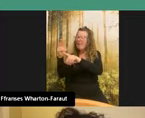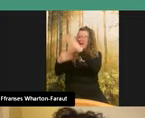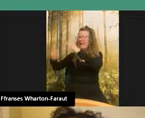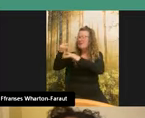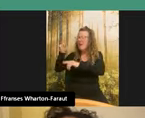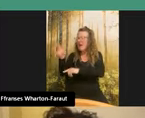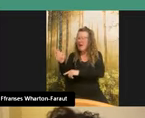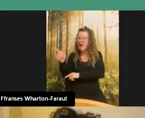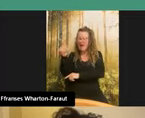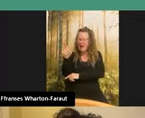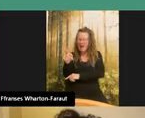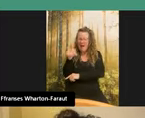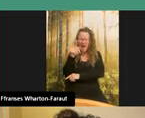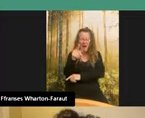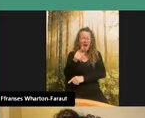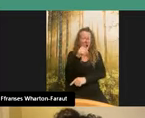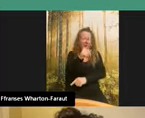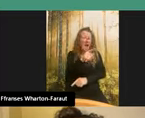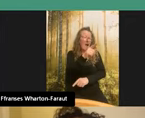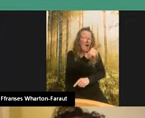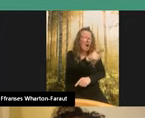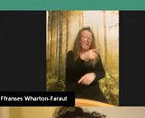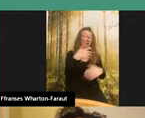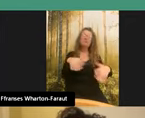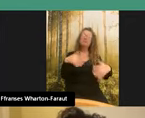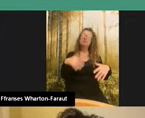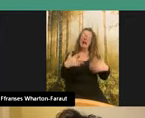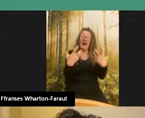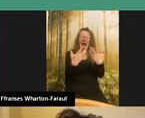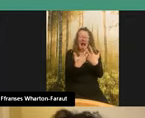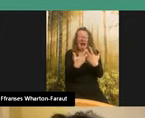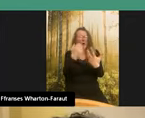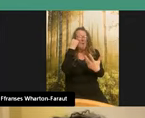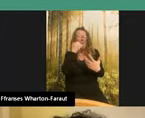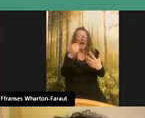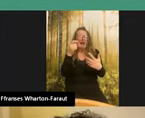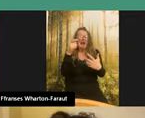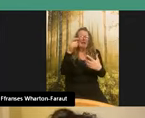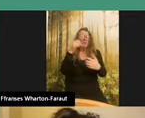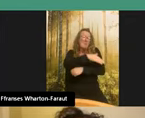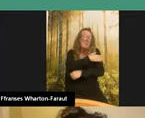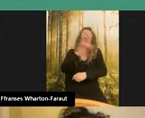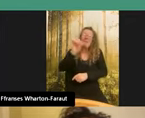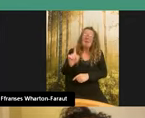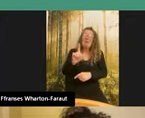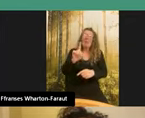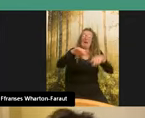after all the service that has happened to kind of like characterize potential recruits